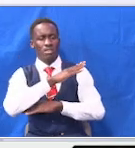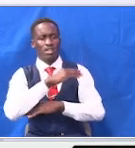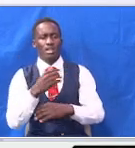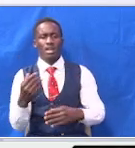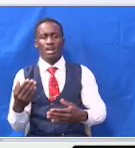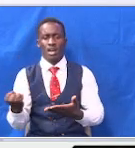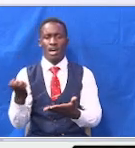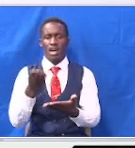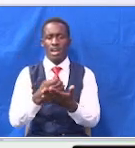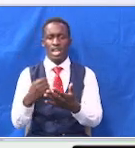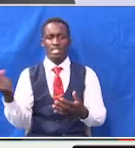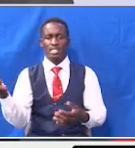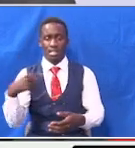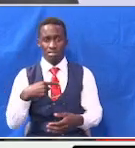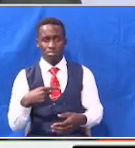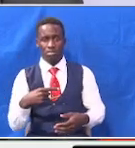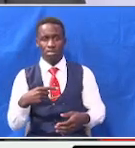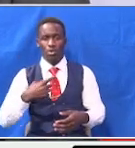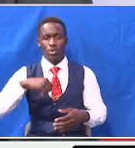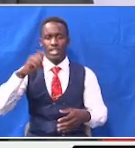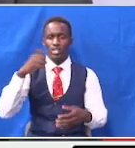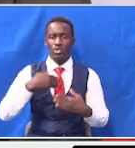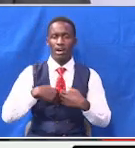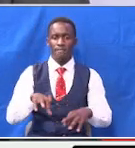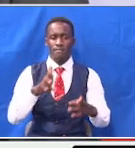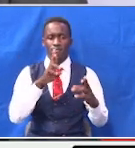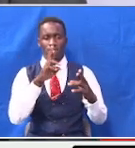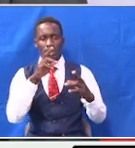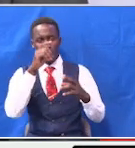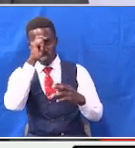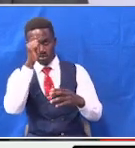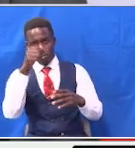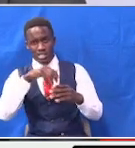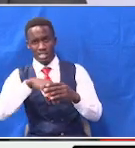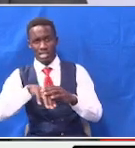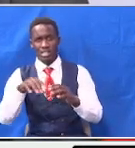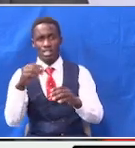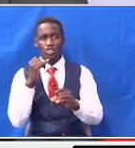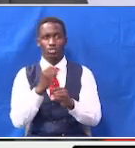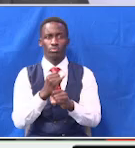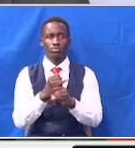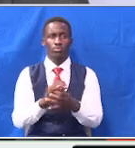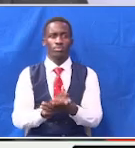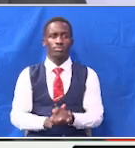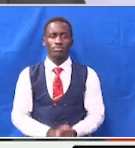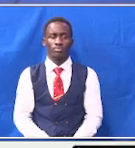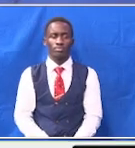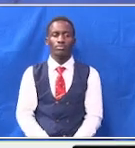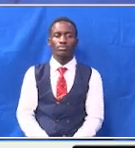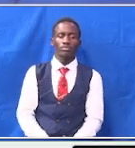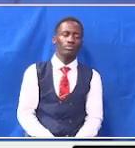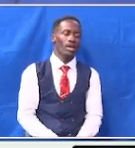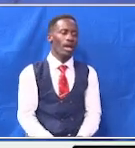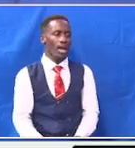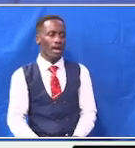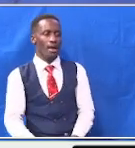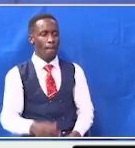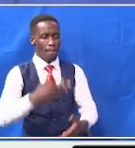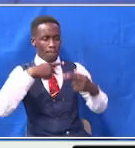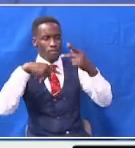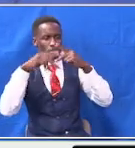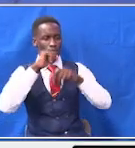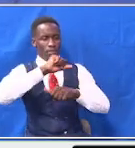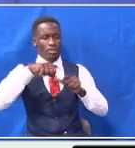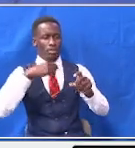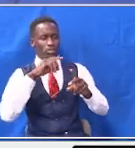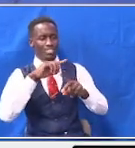there's discipline in our culture in terms of how we work. Yeah. Professor, it looks like, you know, it's one of those questions, and I'm just spinning